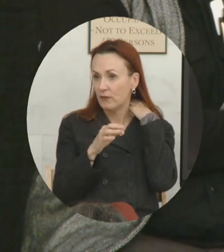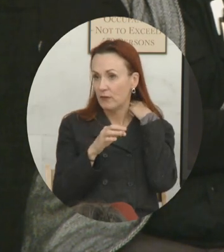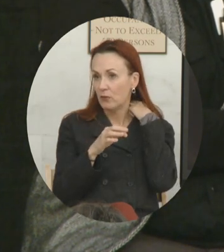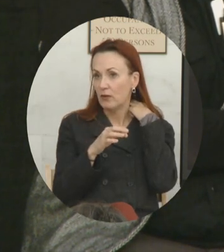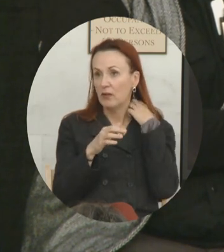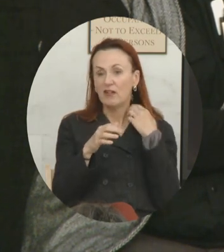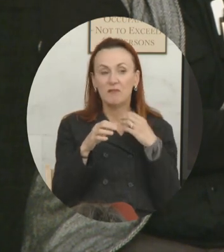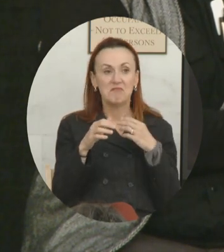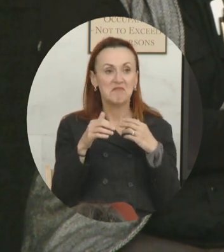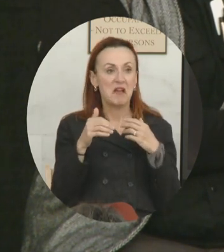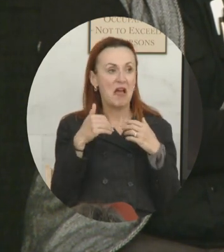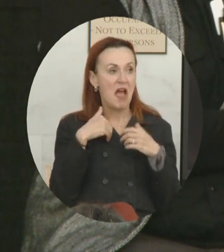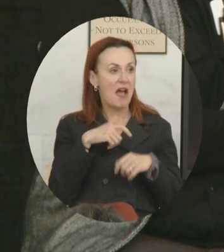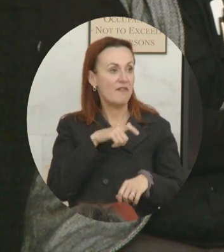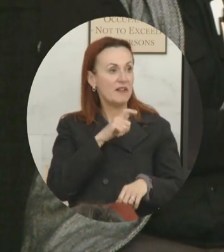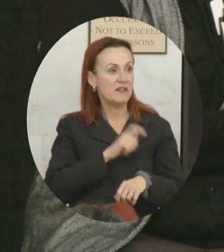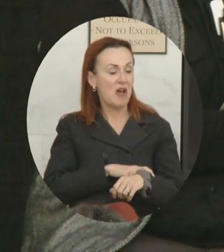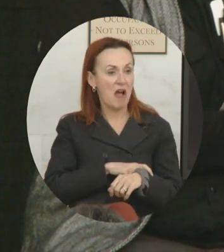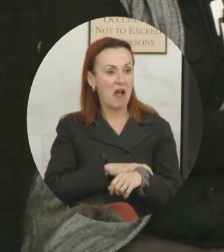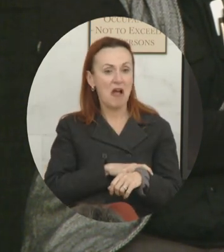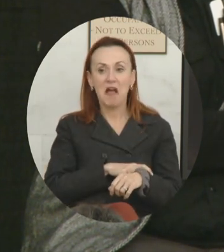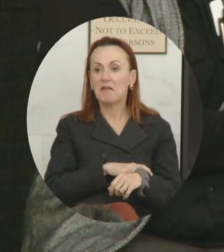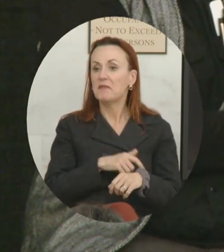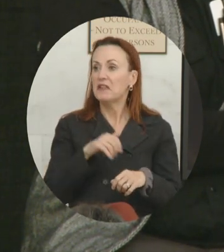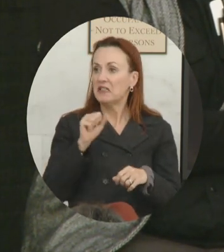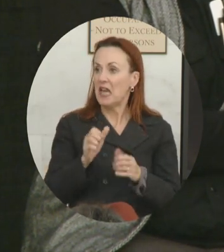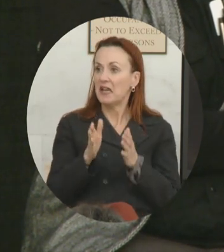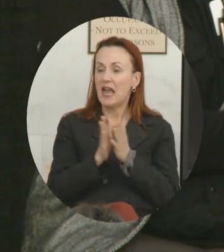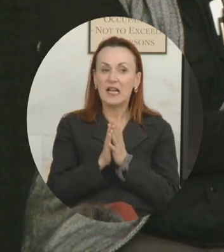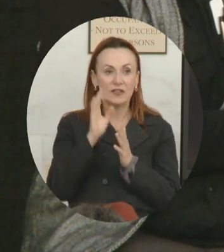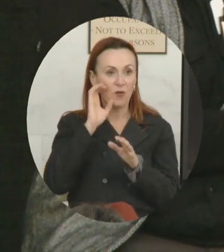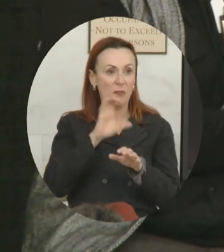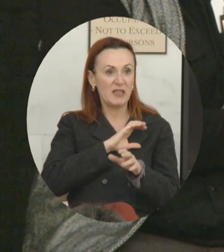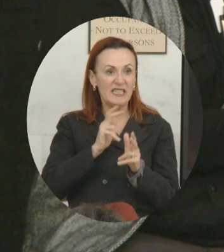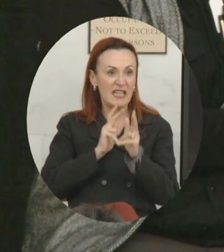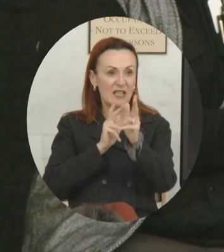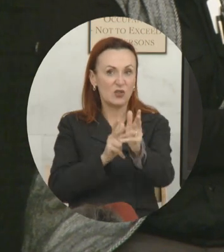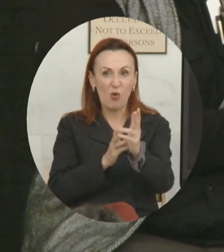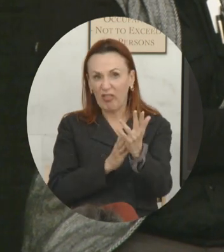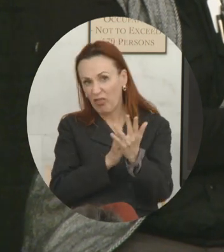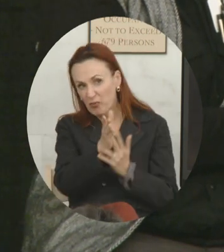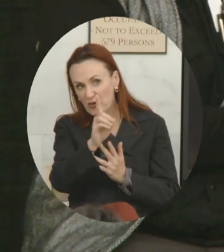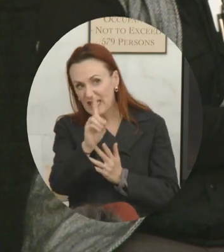police escort through downtown traffic, do it. It's amazing.